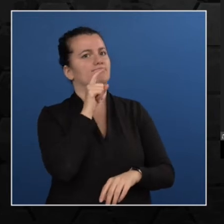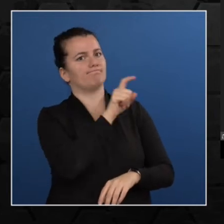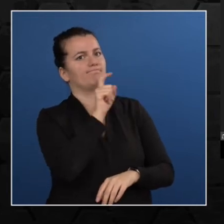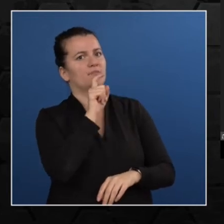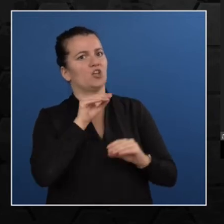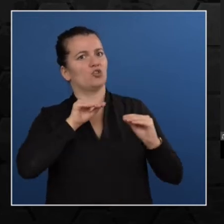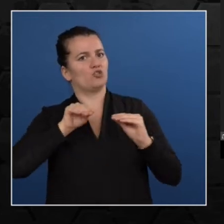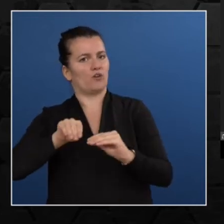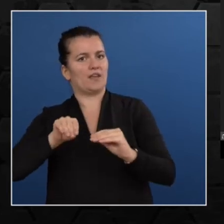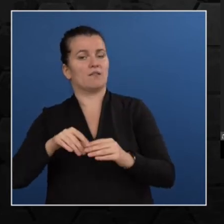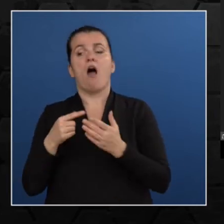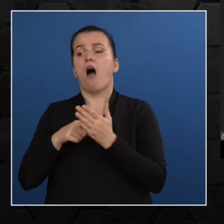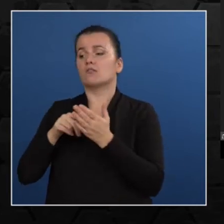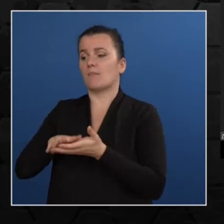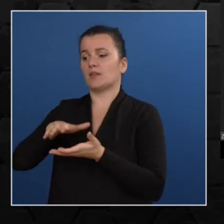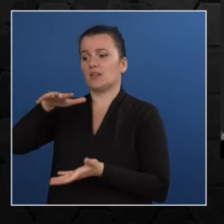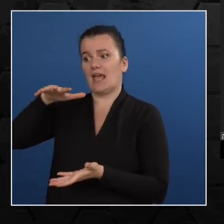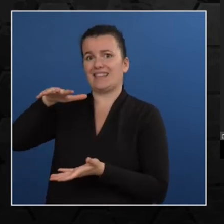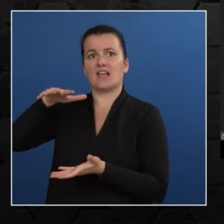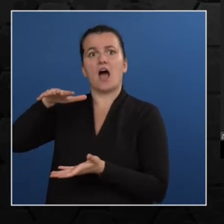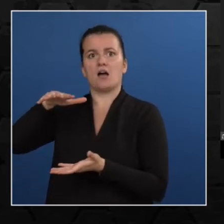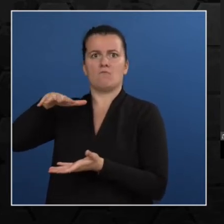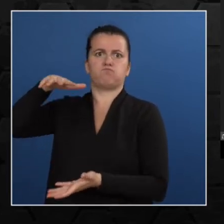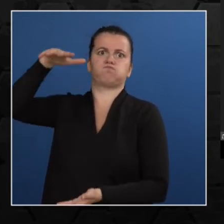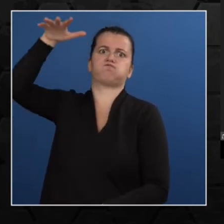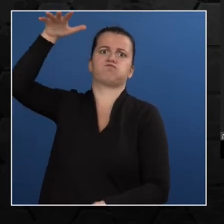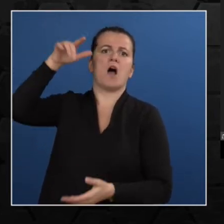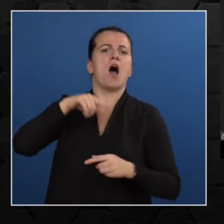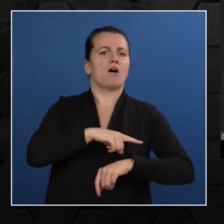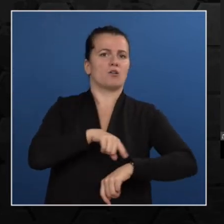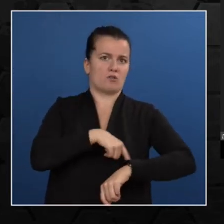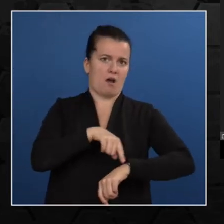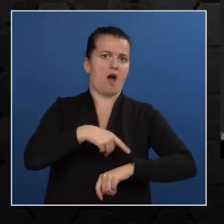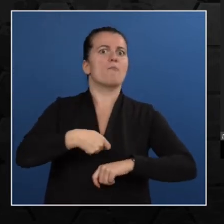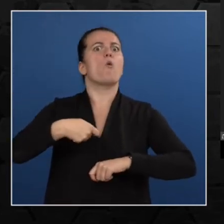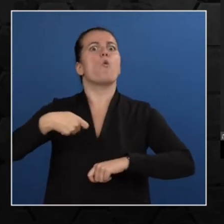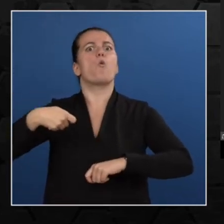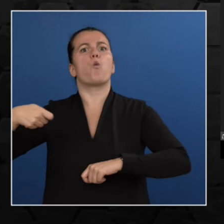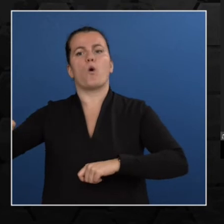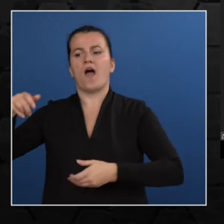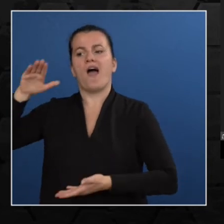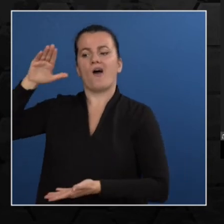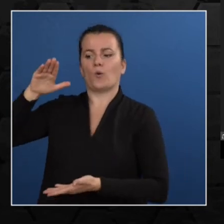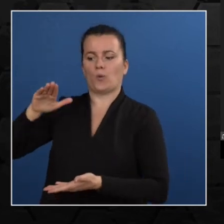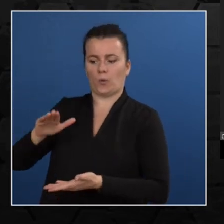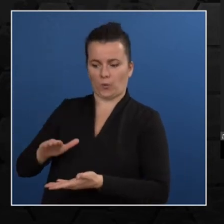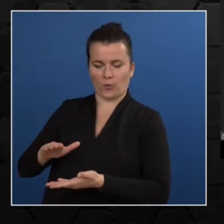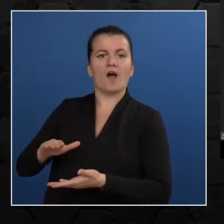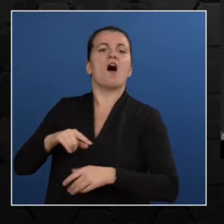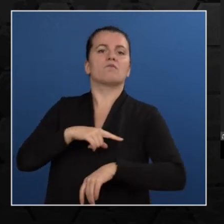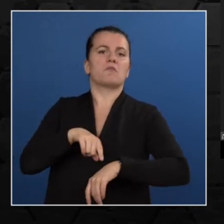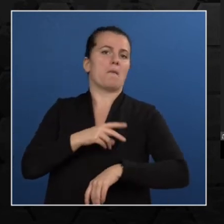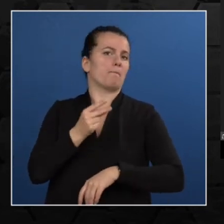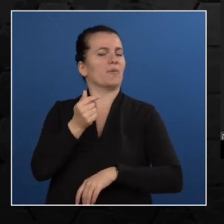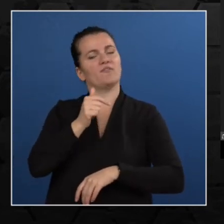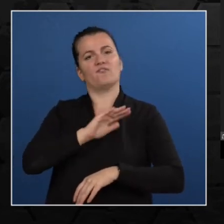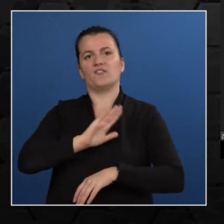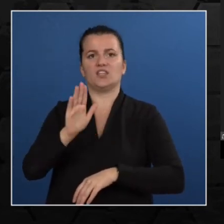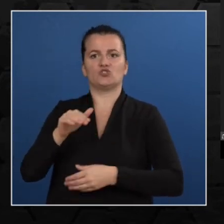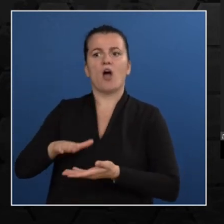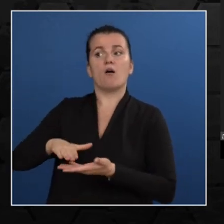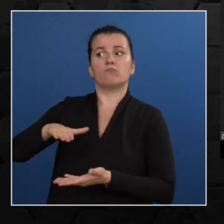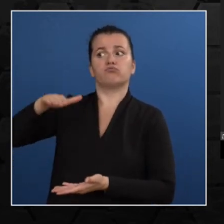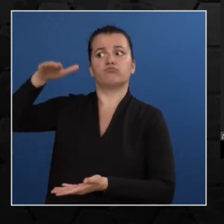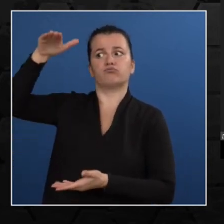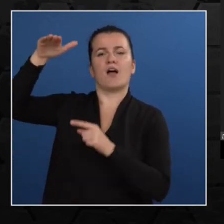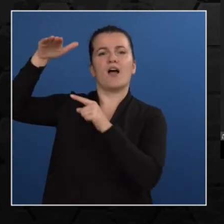less your data, the less time. But the more training you give it, the more accurate your results will be. So for the demonstration, because of time, I'll